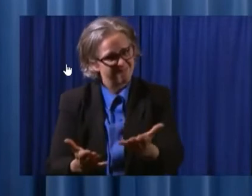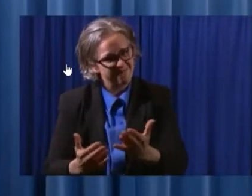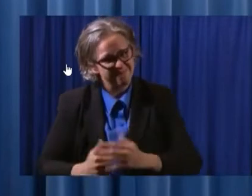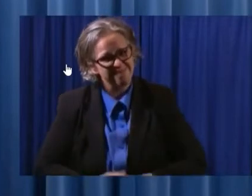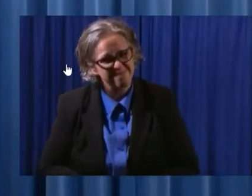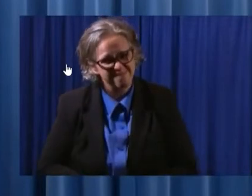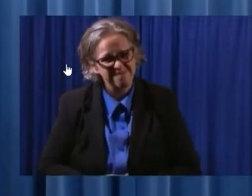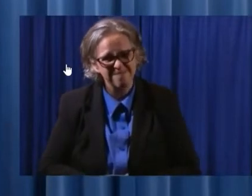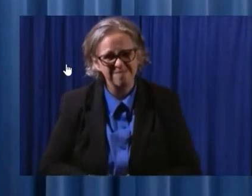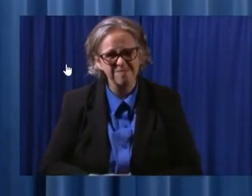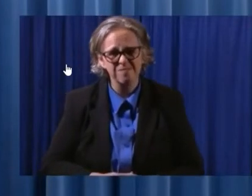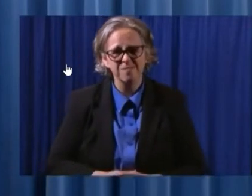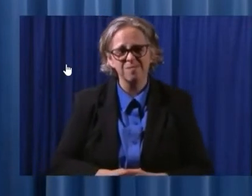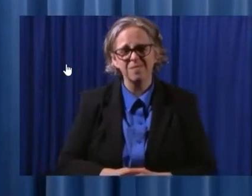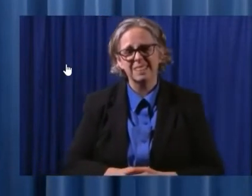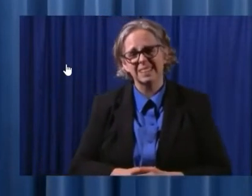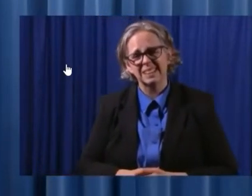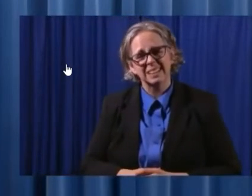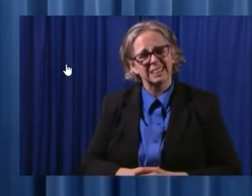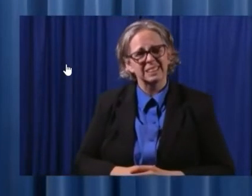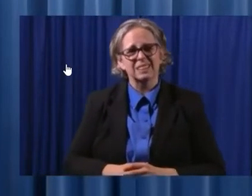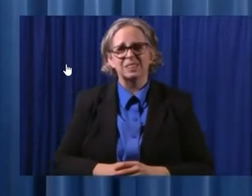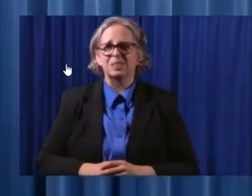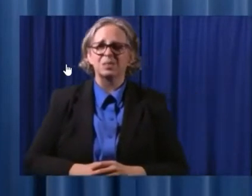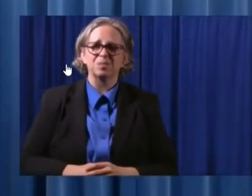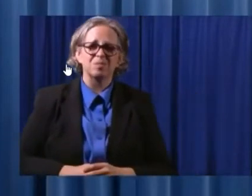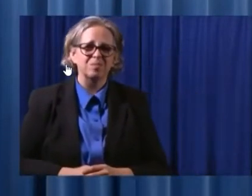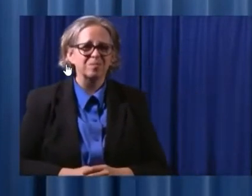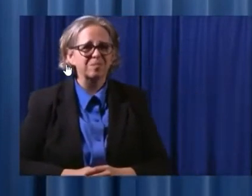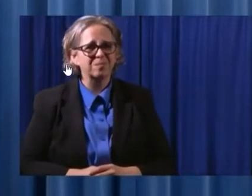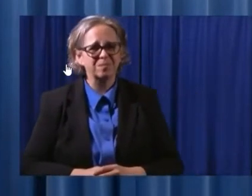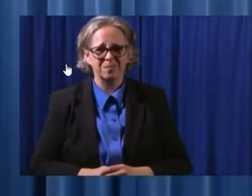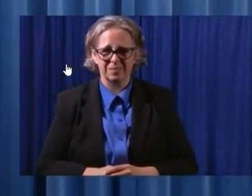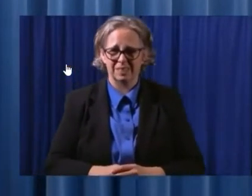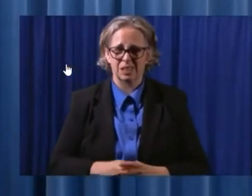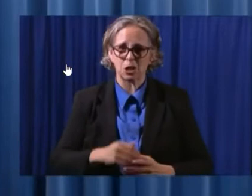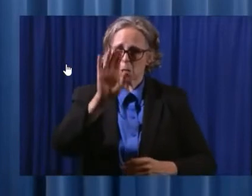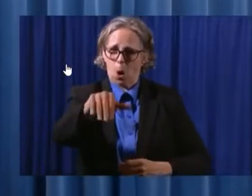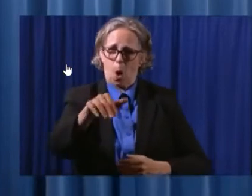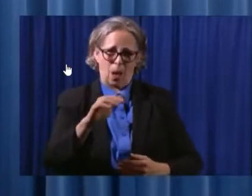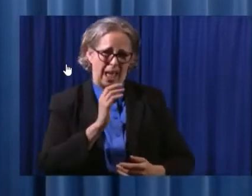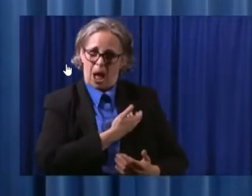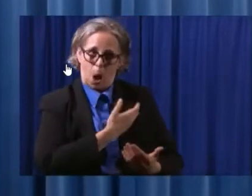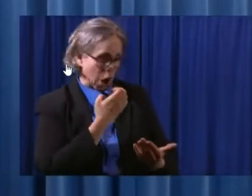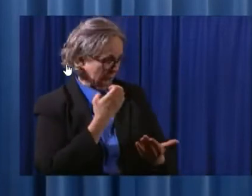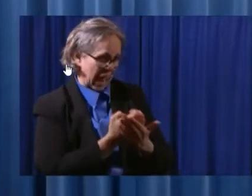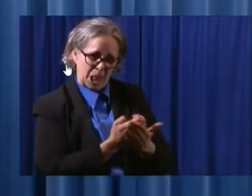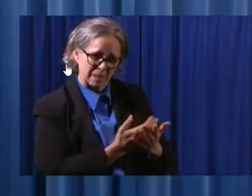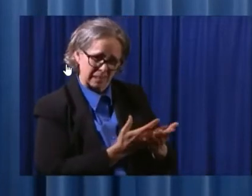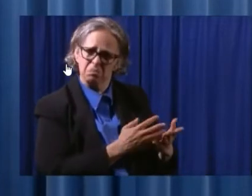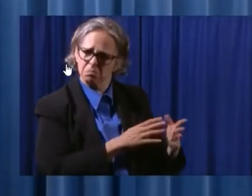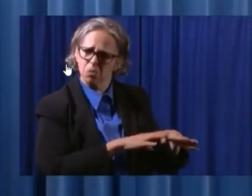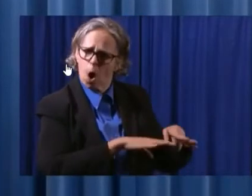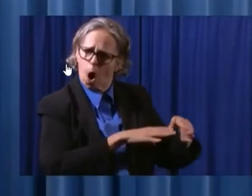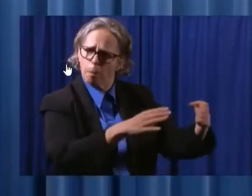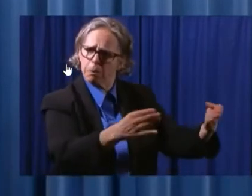Learning to live and learning to function and to keep an economy open and moving, all the while taking active